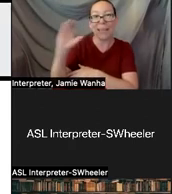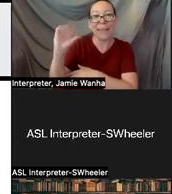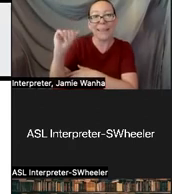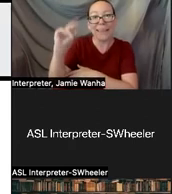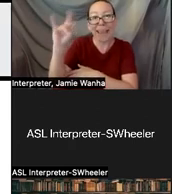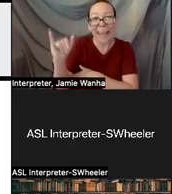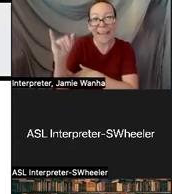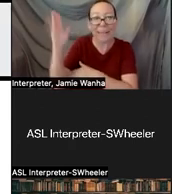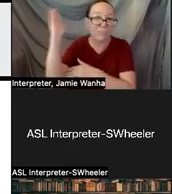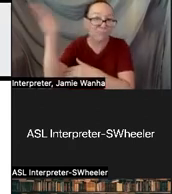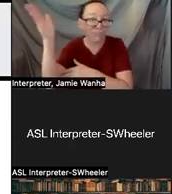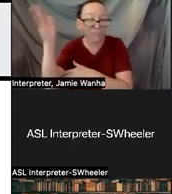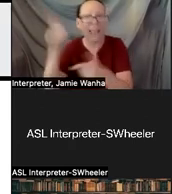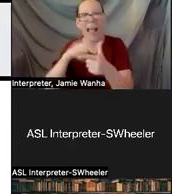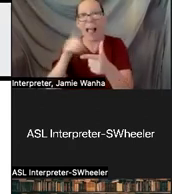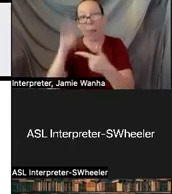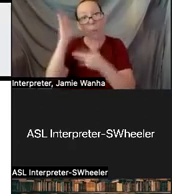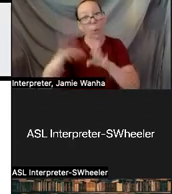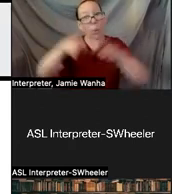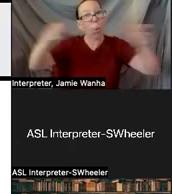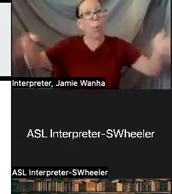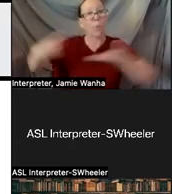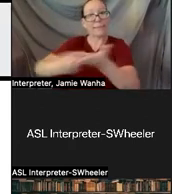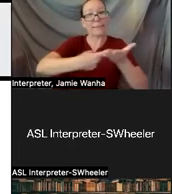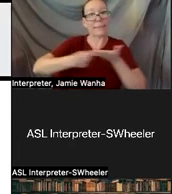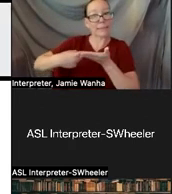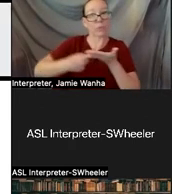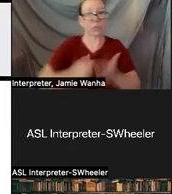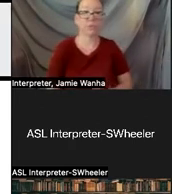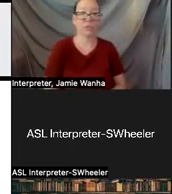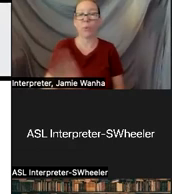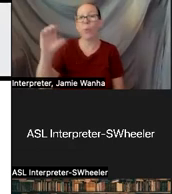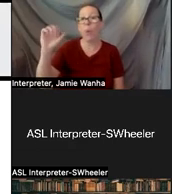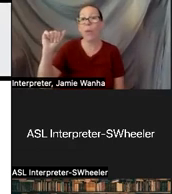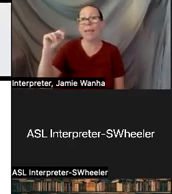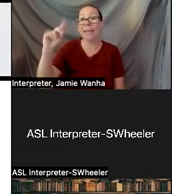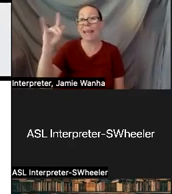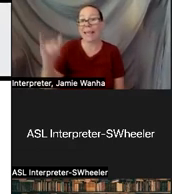for maybe another 10 or 15 minutes. So Candy, please go ahead.